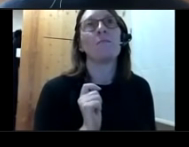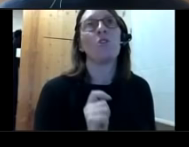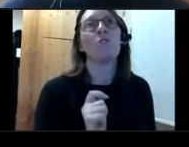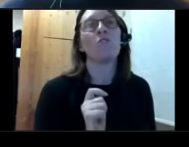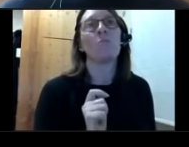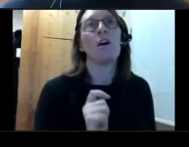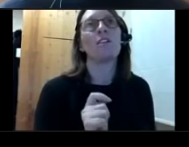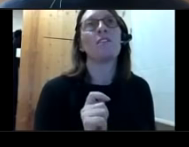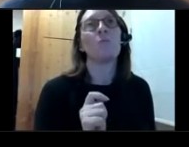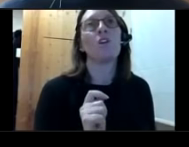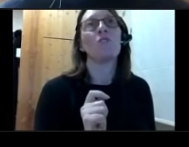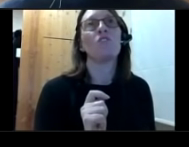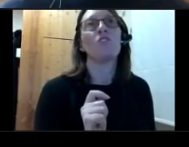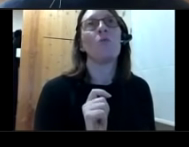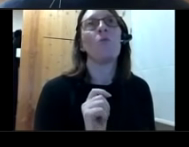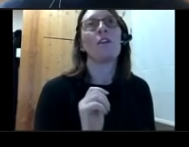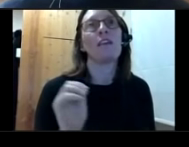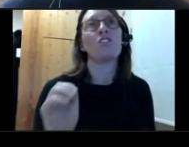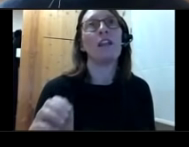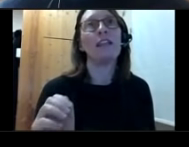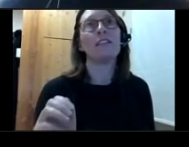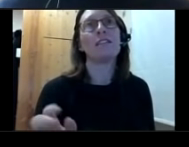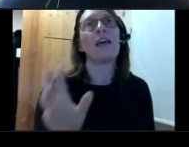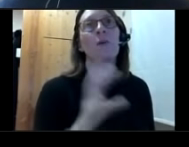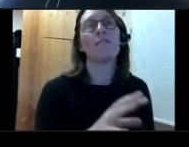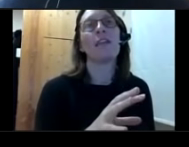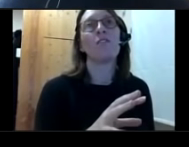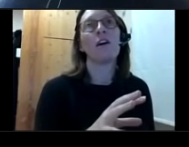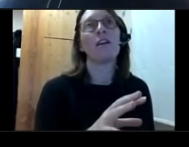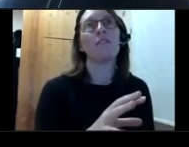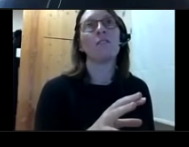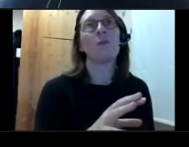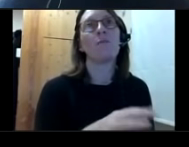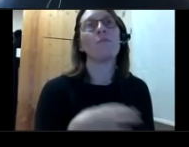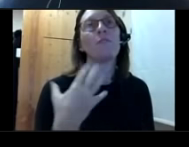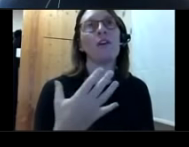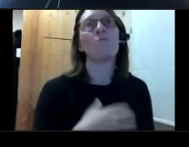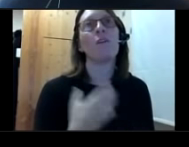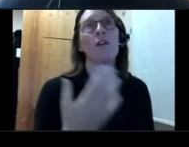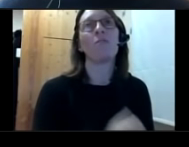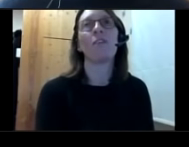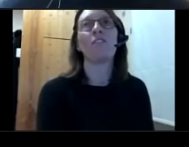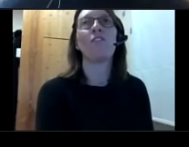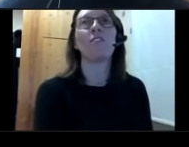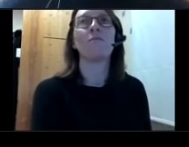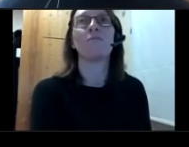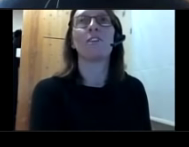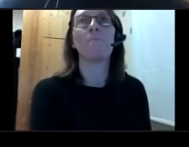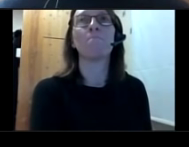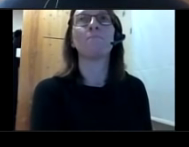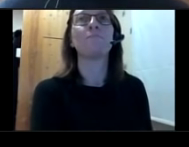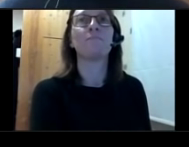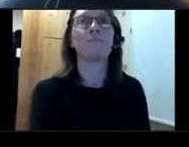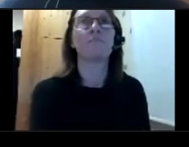developing some guidance that will go to organisation leaders, as well as technical guidance as well. So there is further to